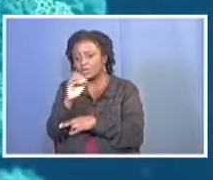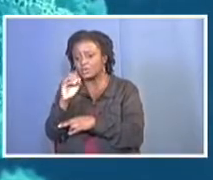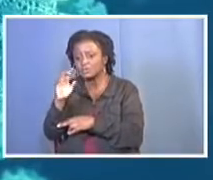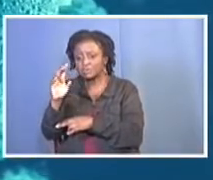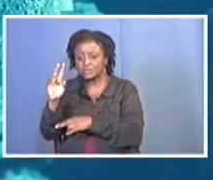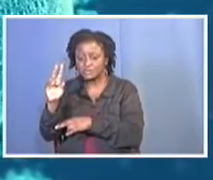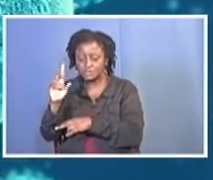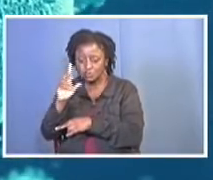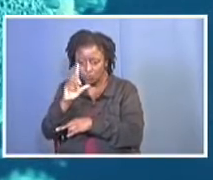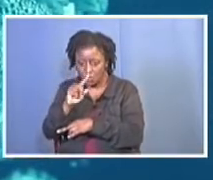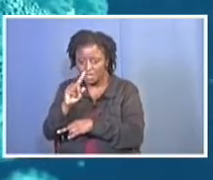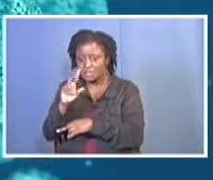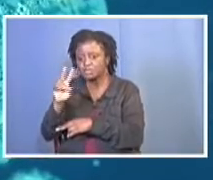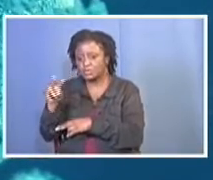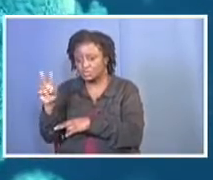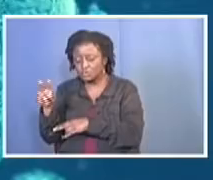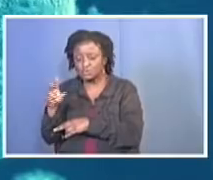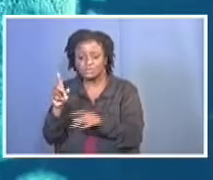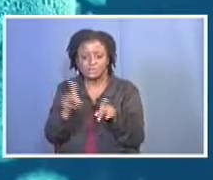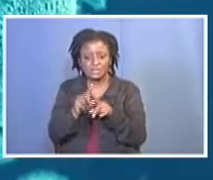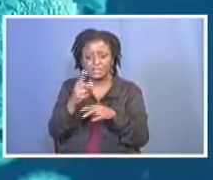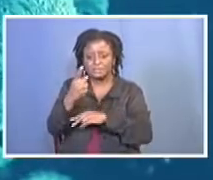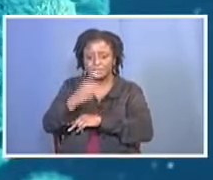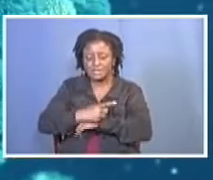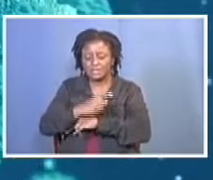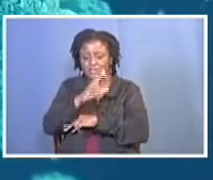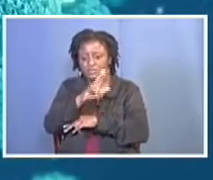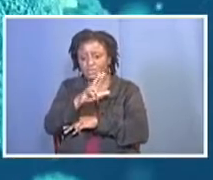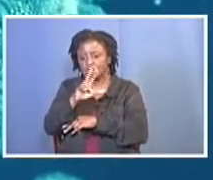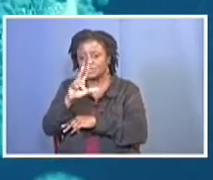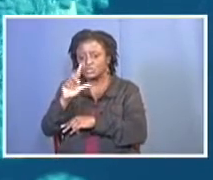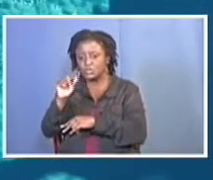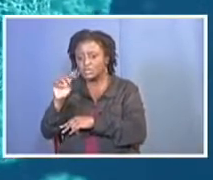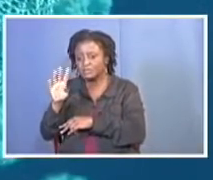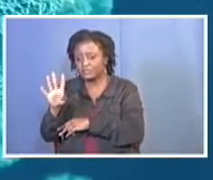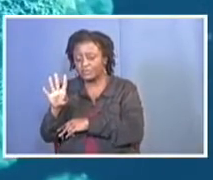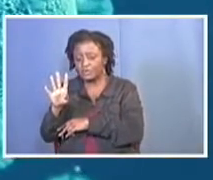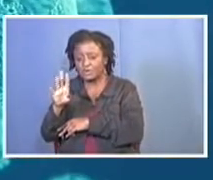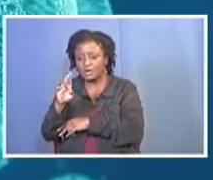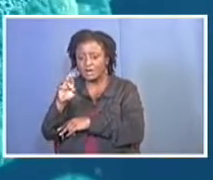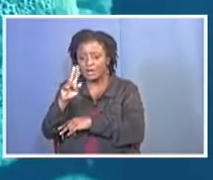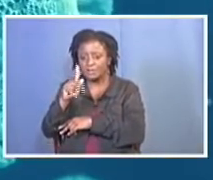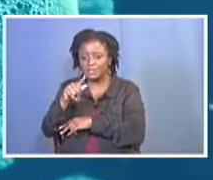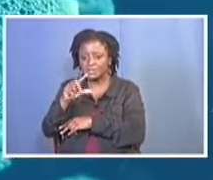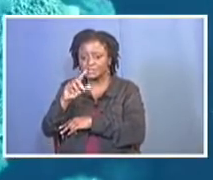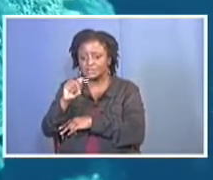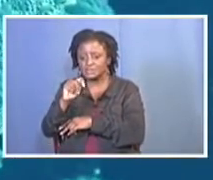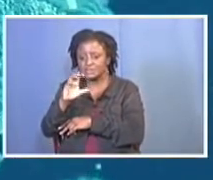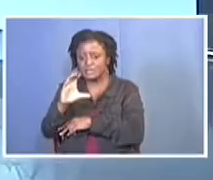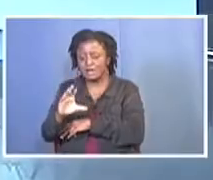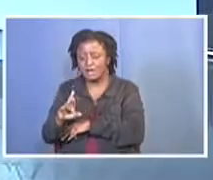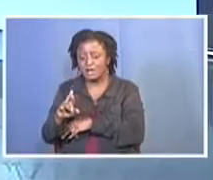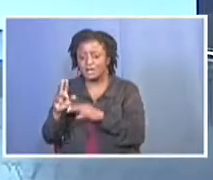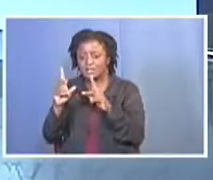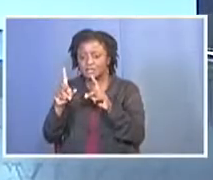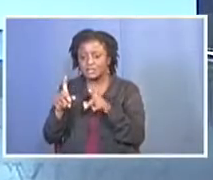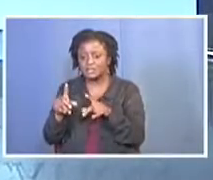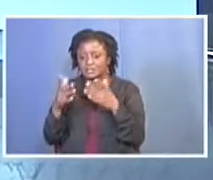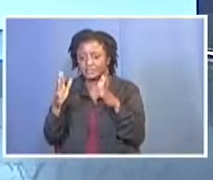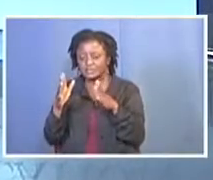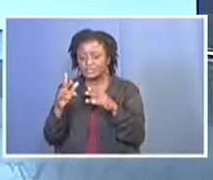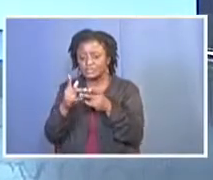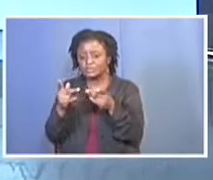122. The same day, 324 RT-PCR tests were completed. Public